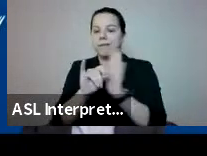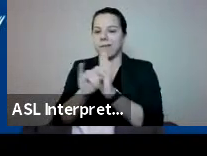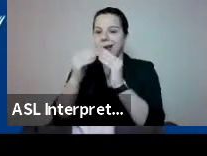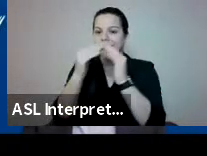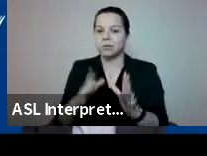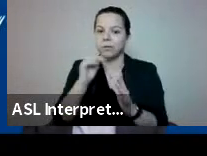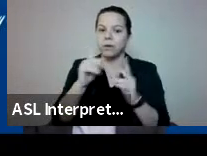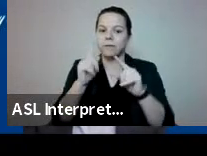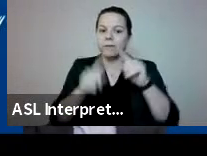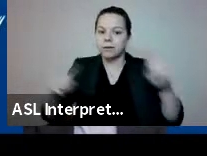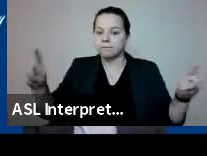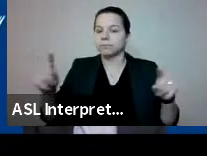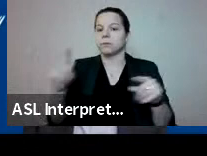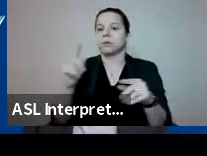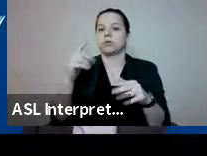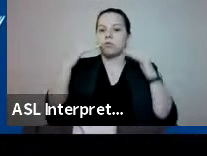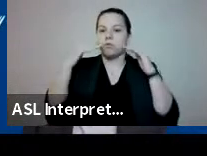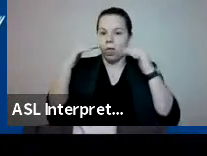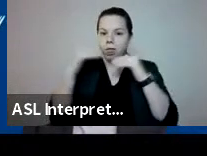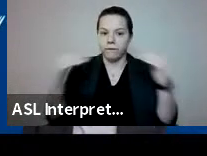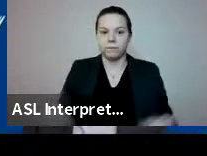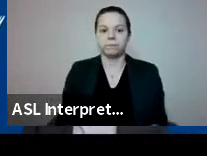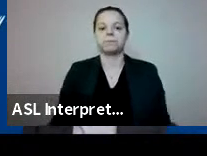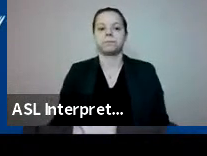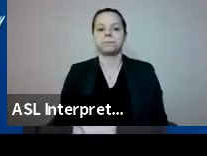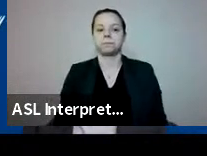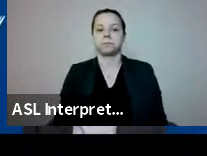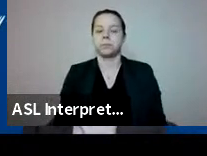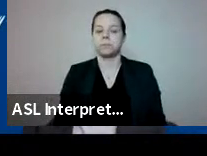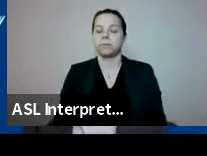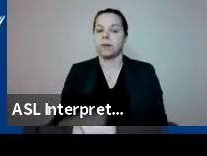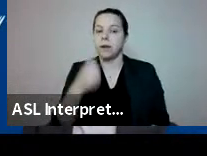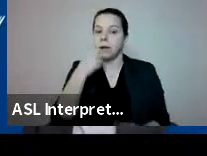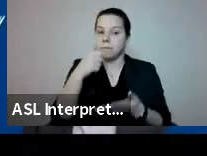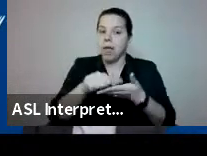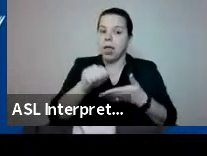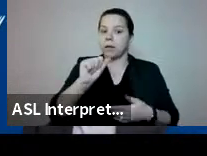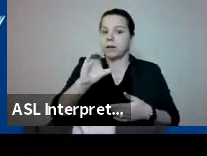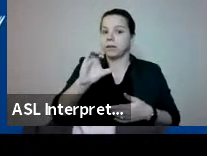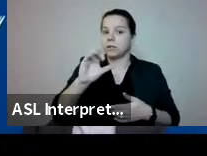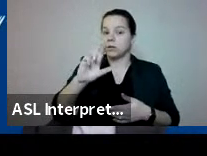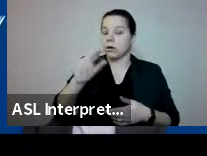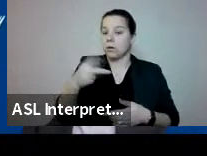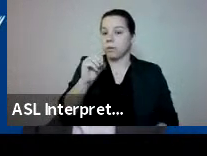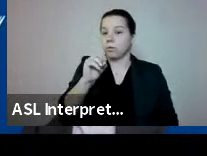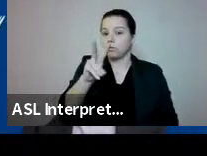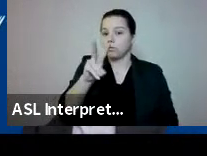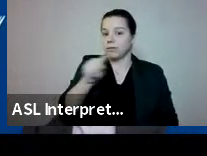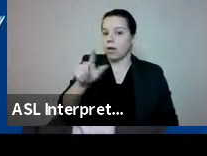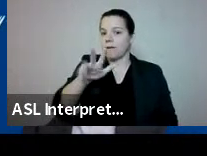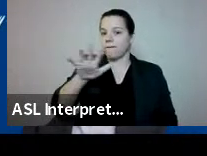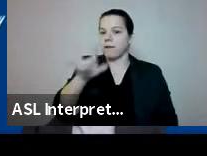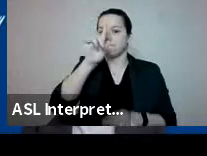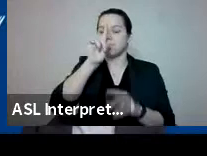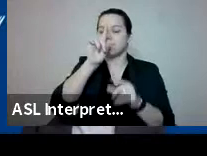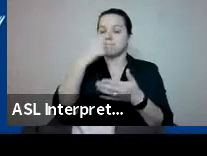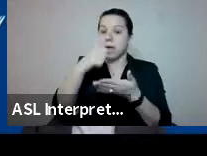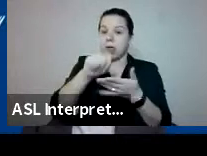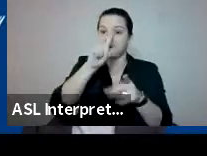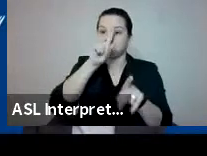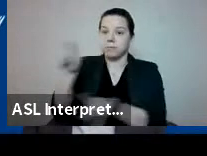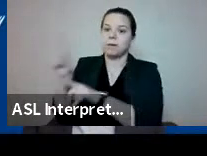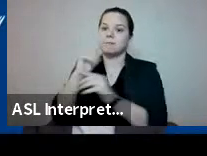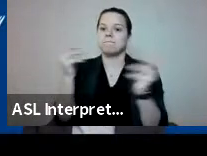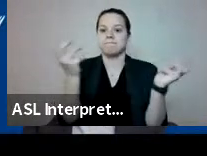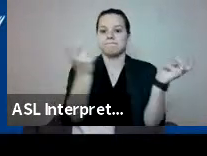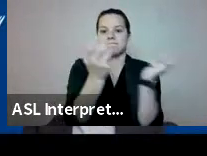levels. Further, the mail survey participants in ACRP 02-35 aligned very well to the census demographics of the sampled